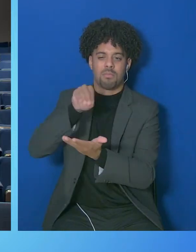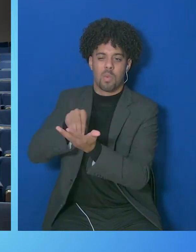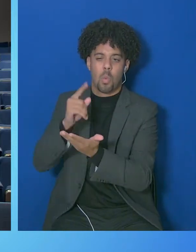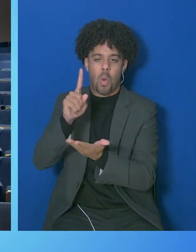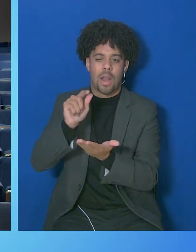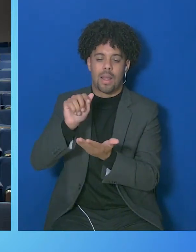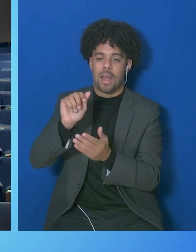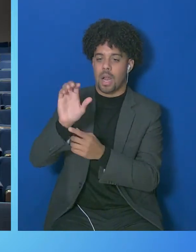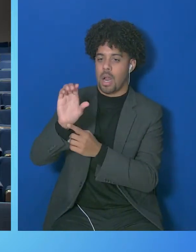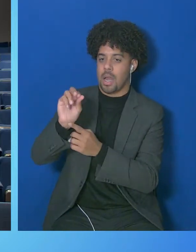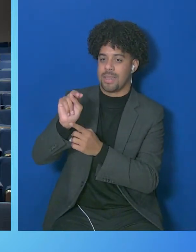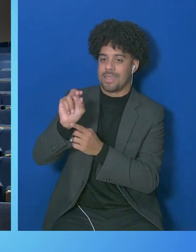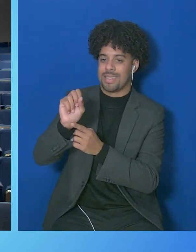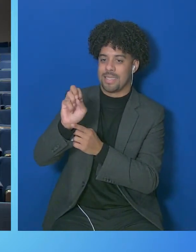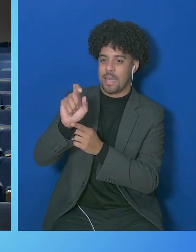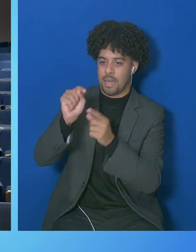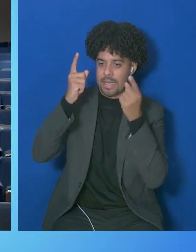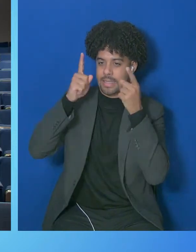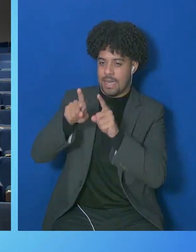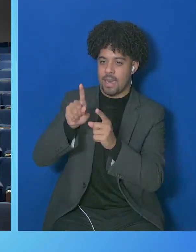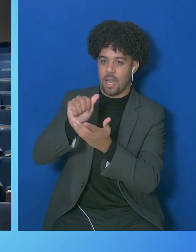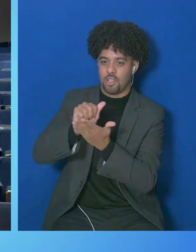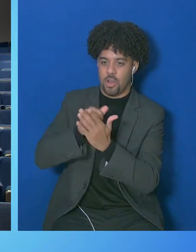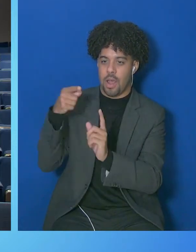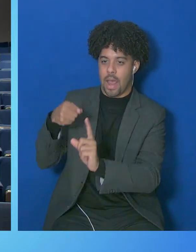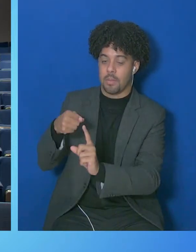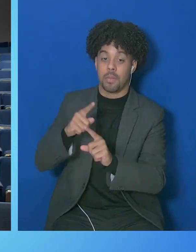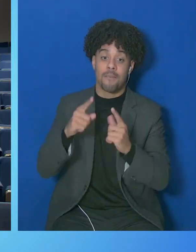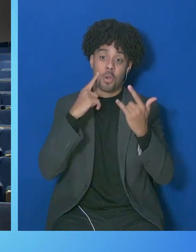myself available for any questions if there are any.